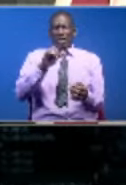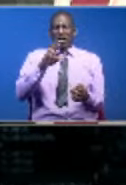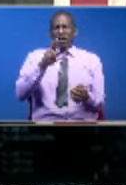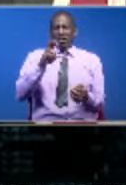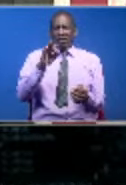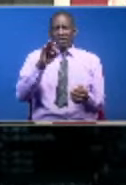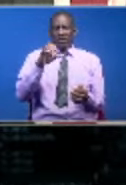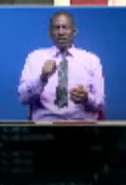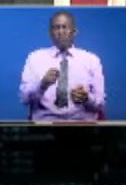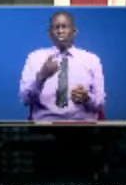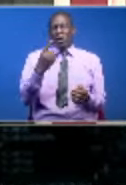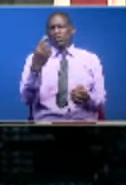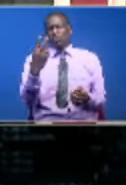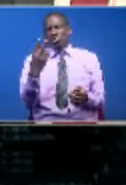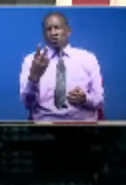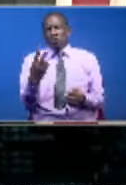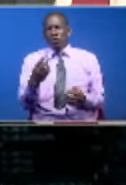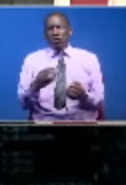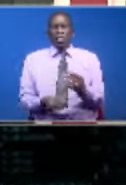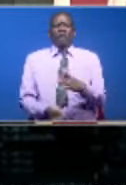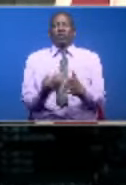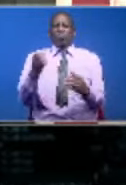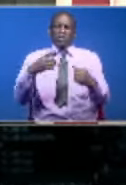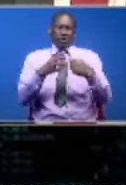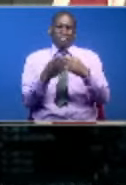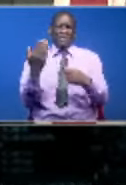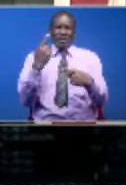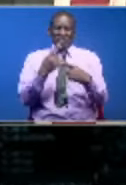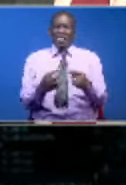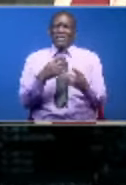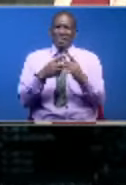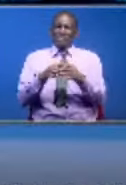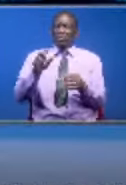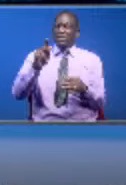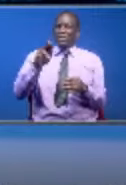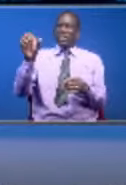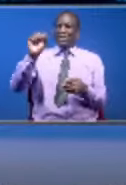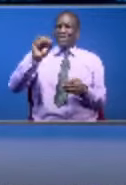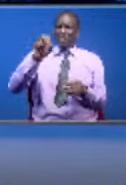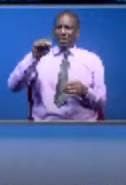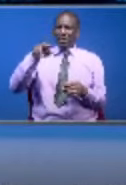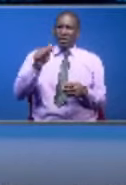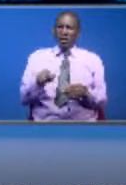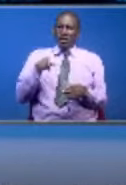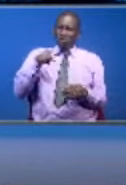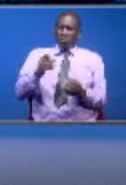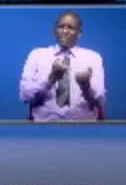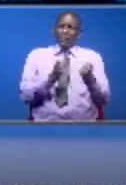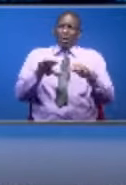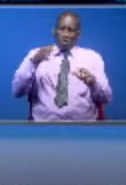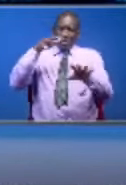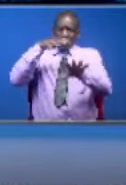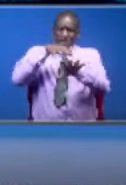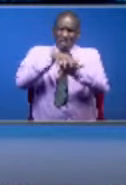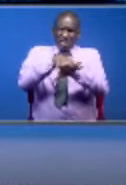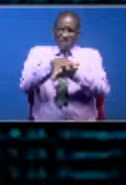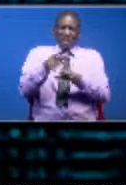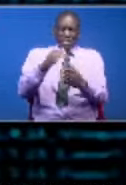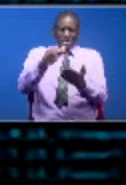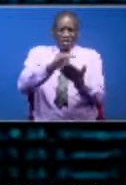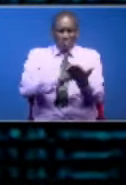S2 launched in September last year. Maybe let me start with Krishna. In your business, how are you integrating this